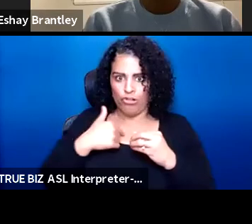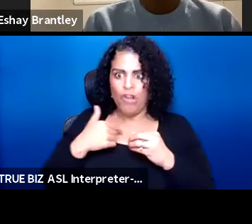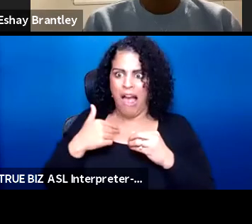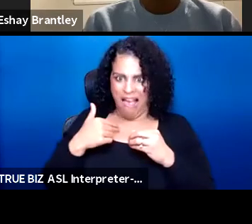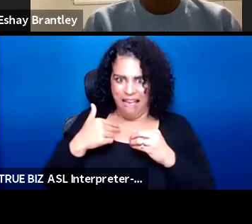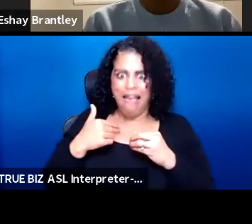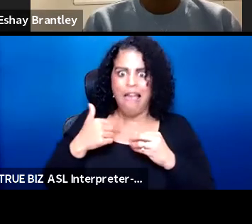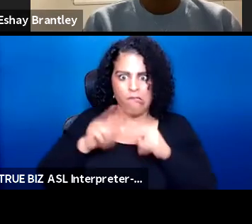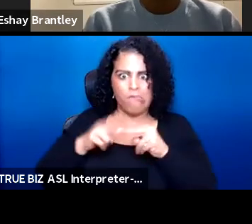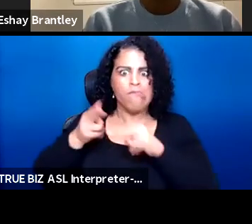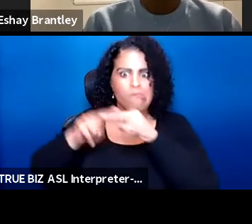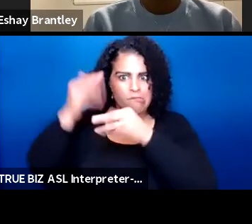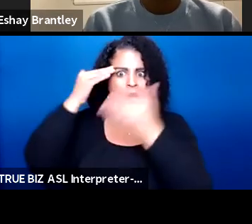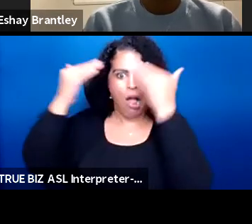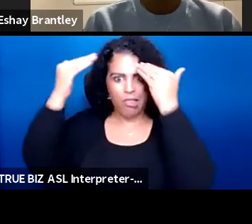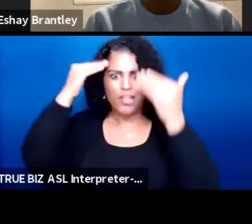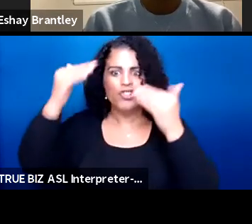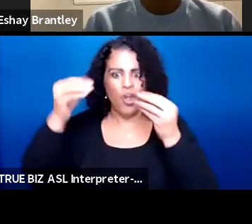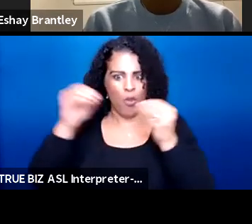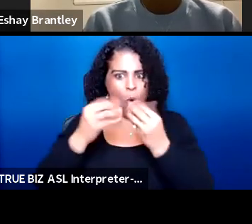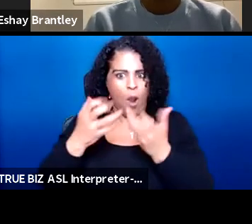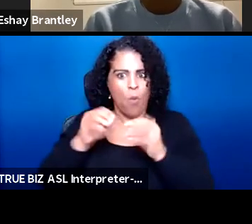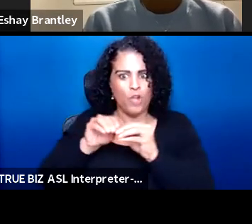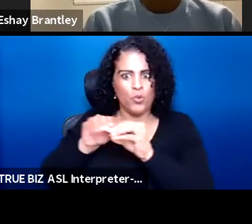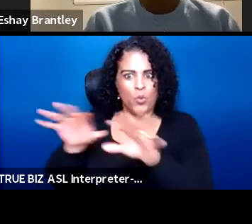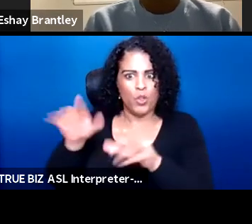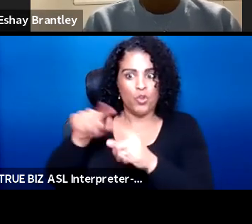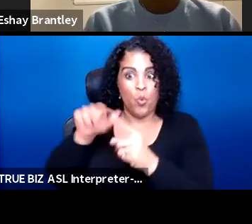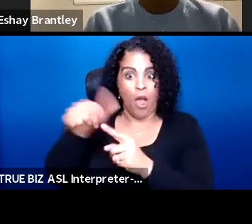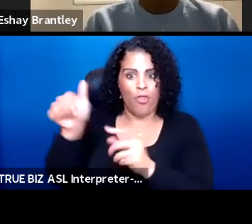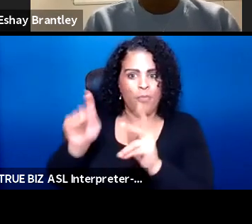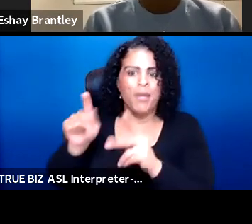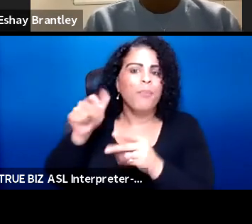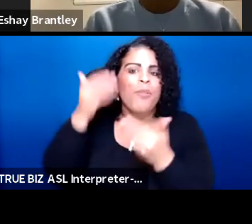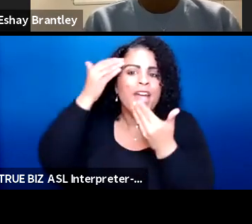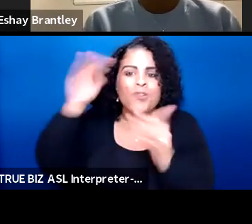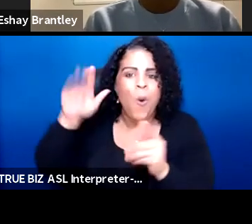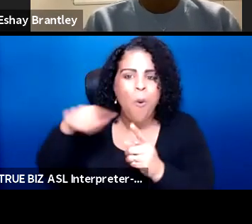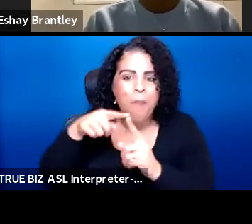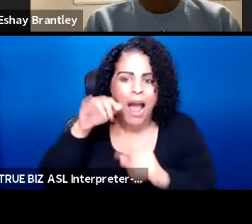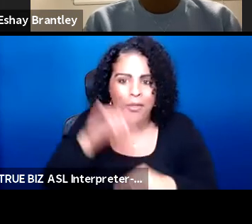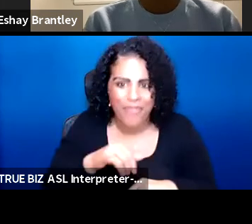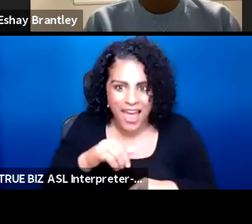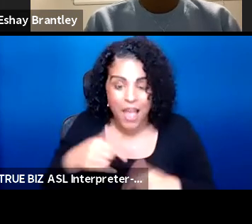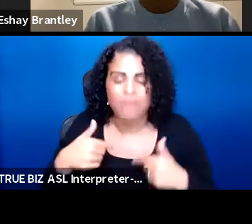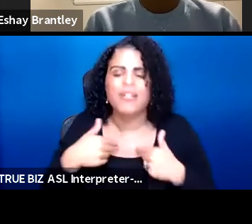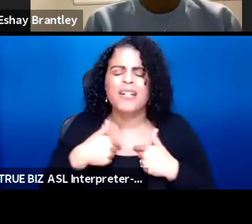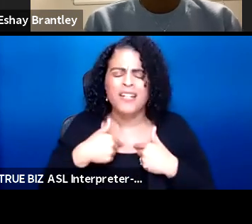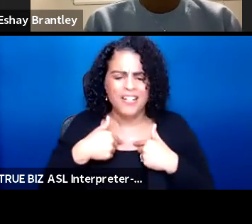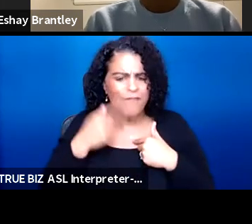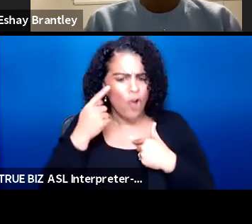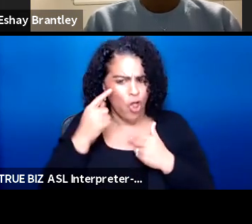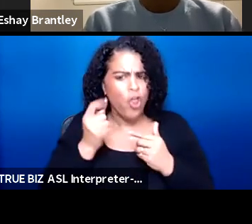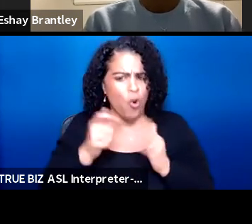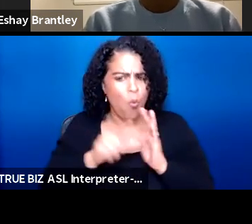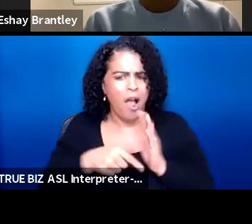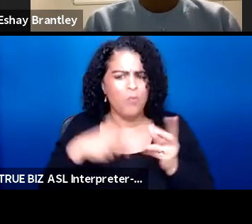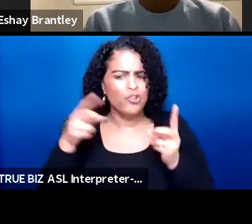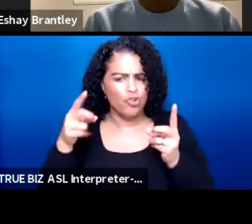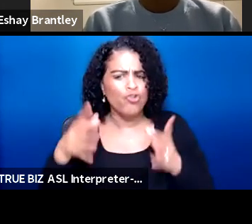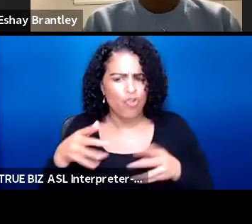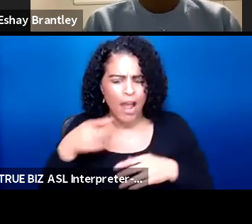the more I want to distribute it to those who don't know about it. And so for a little bit, I was a director,